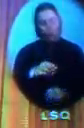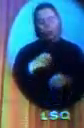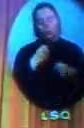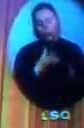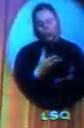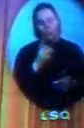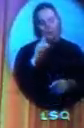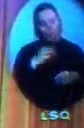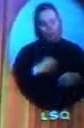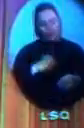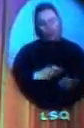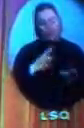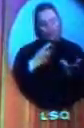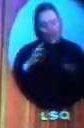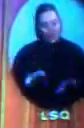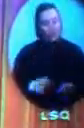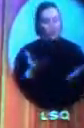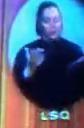corner?